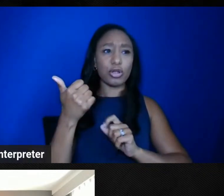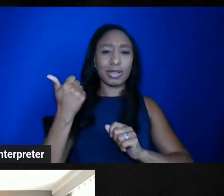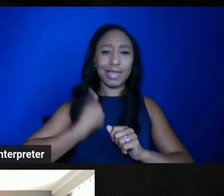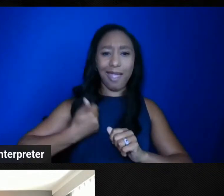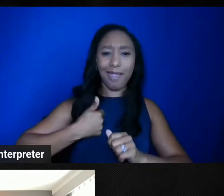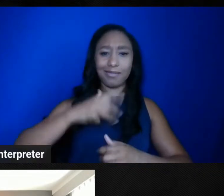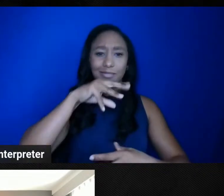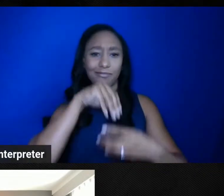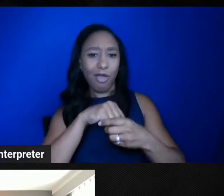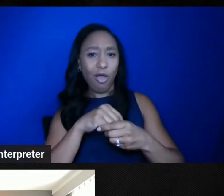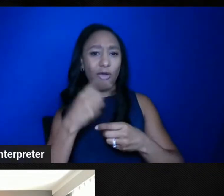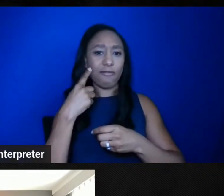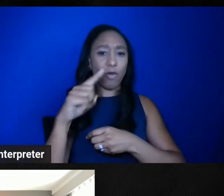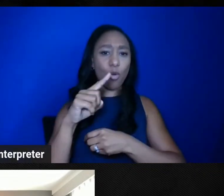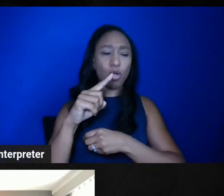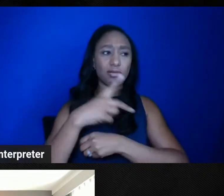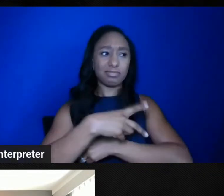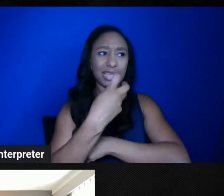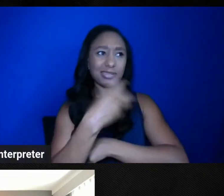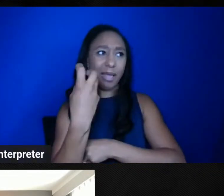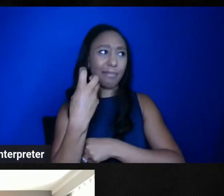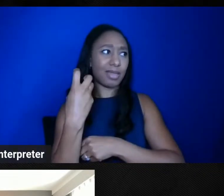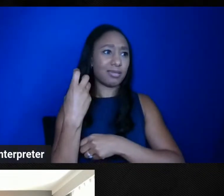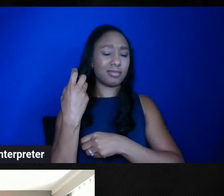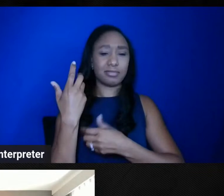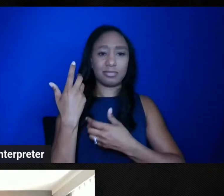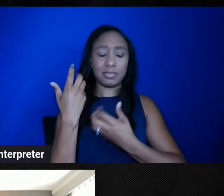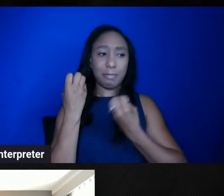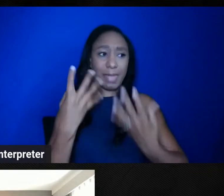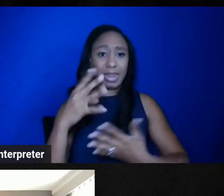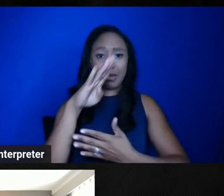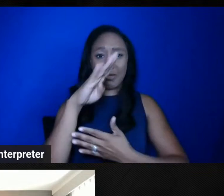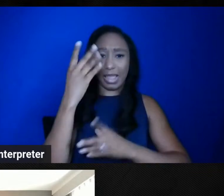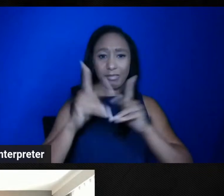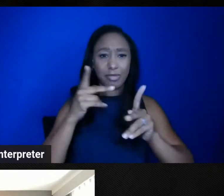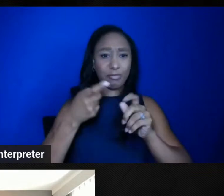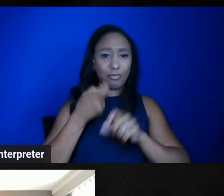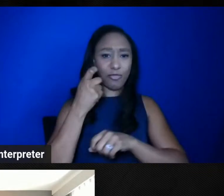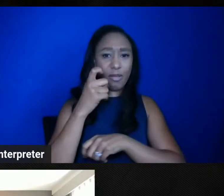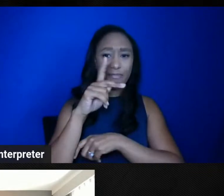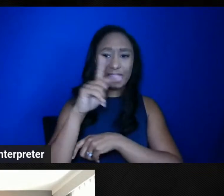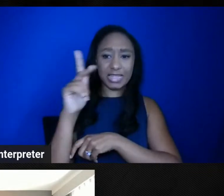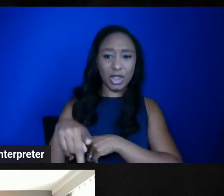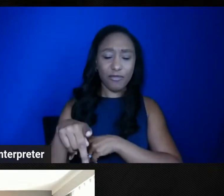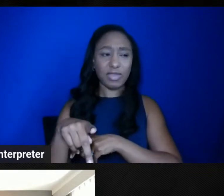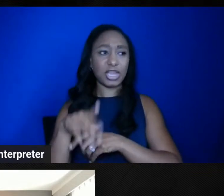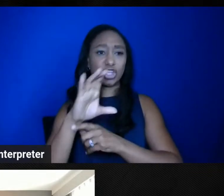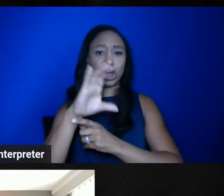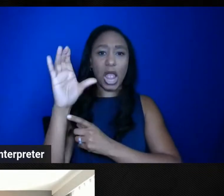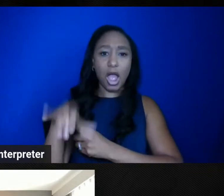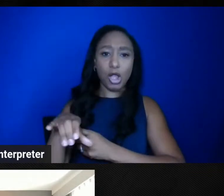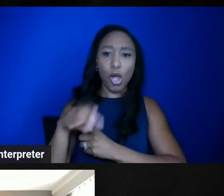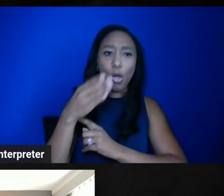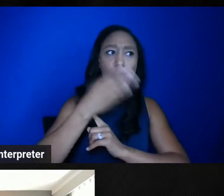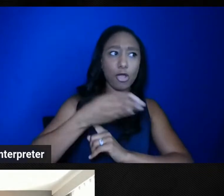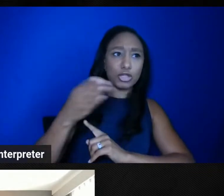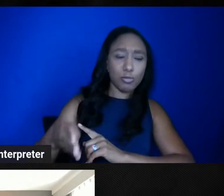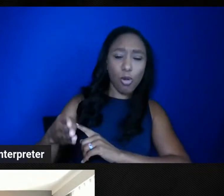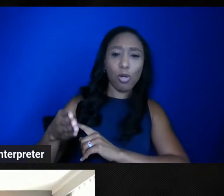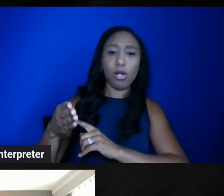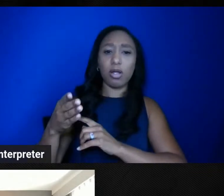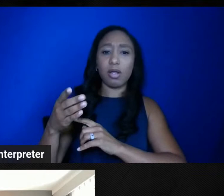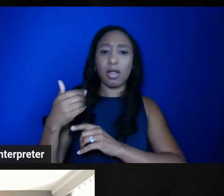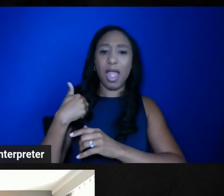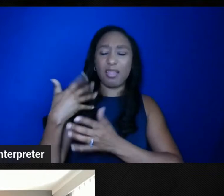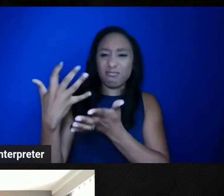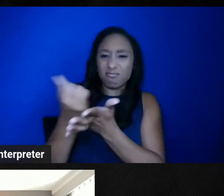Baltimore, Philadelphia, Boston, Cincinnati, Cleveland, Chicago, you name it, and making a lot of money